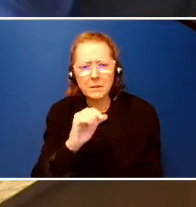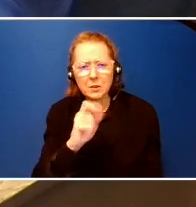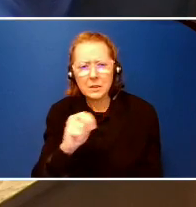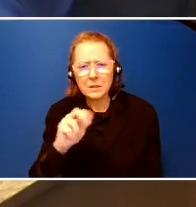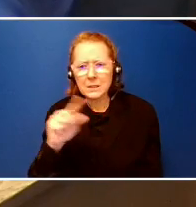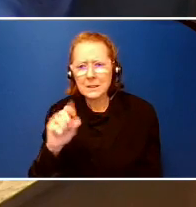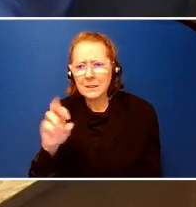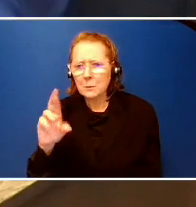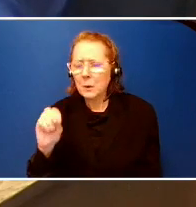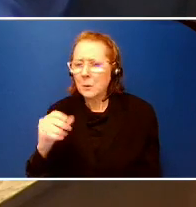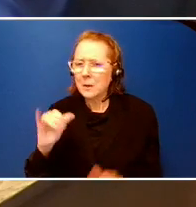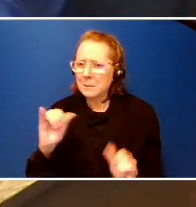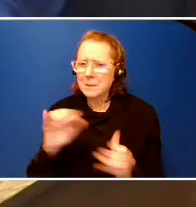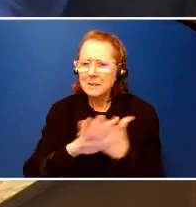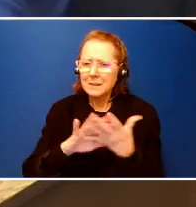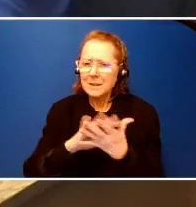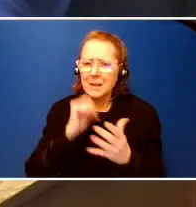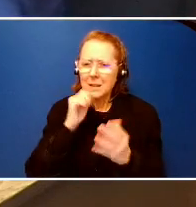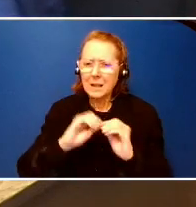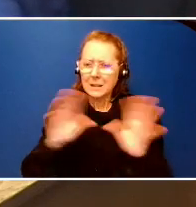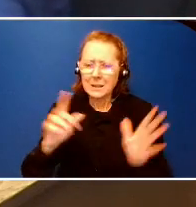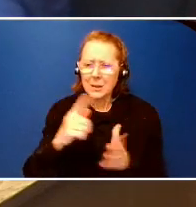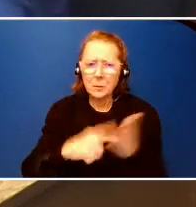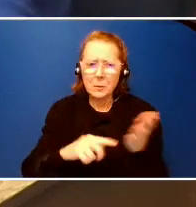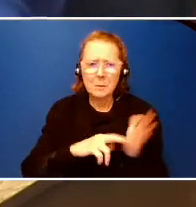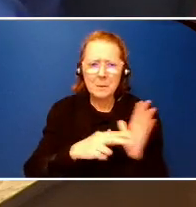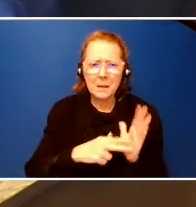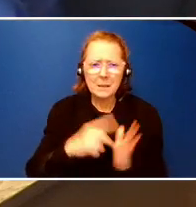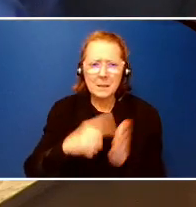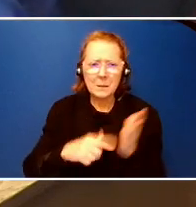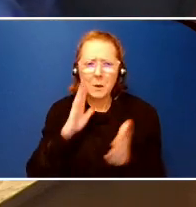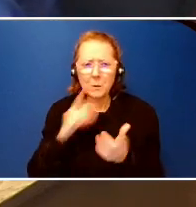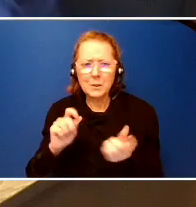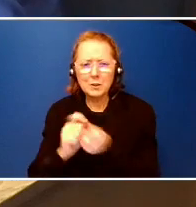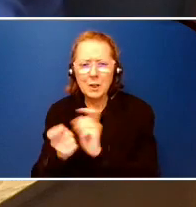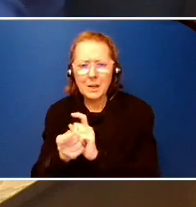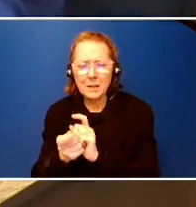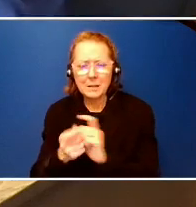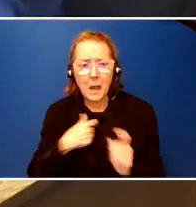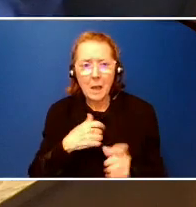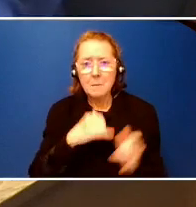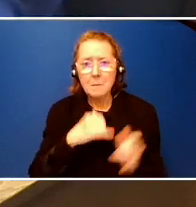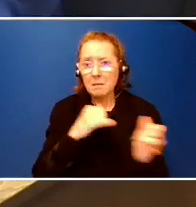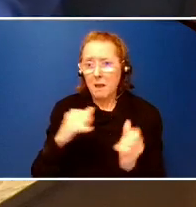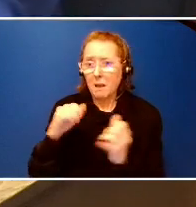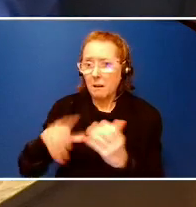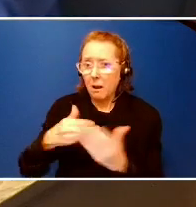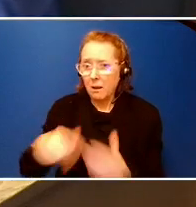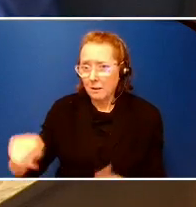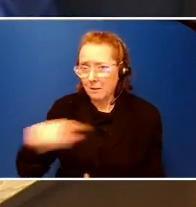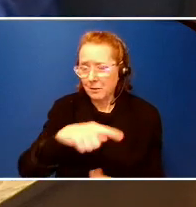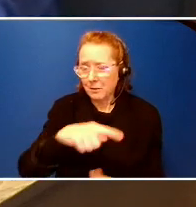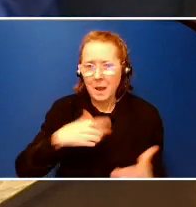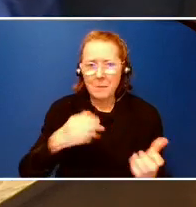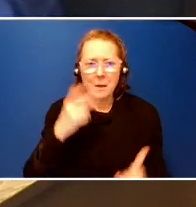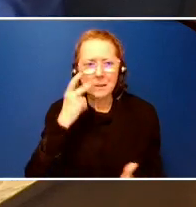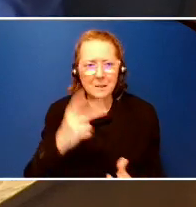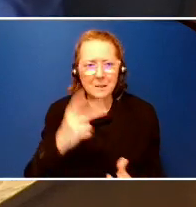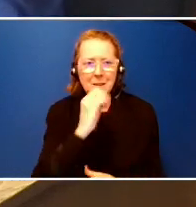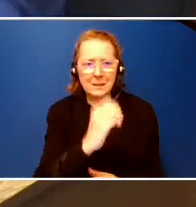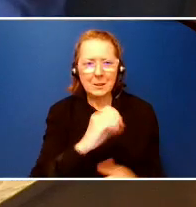means and what would change. I, like everyone here, want to see zero deaths.